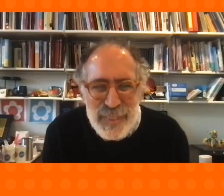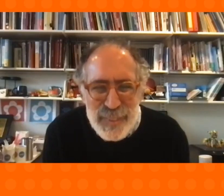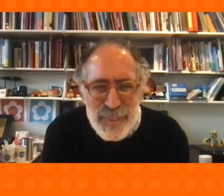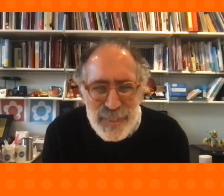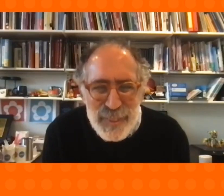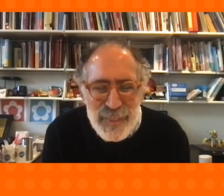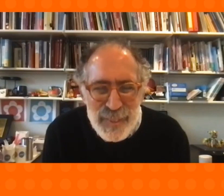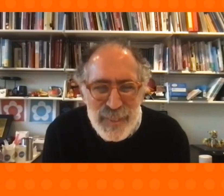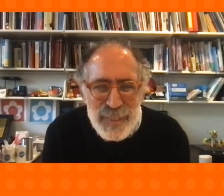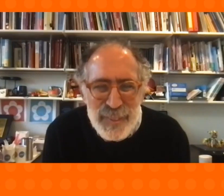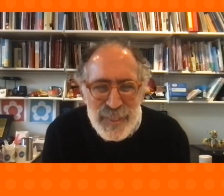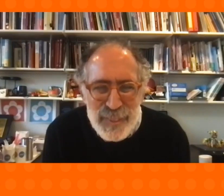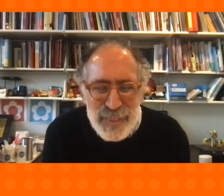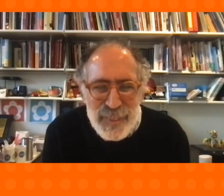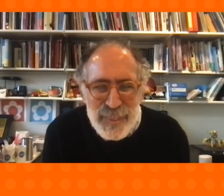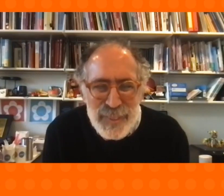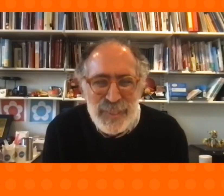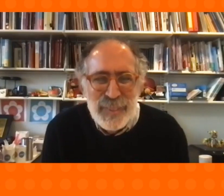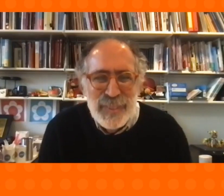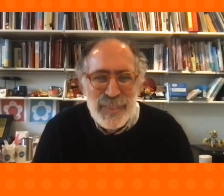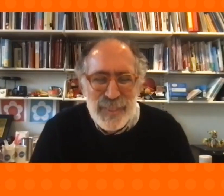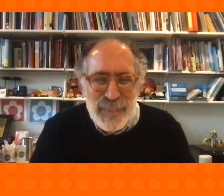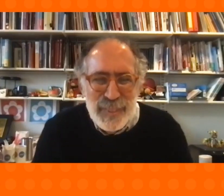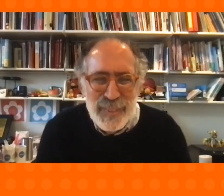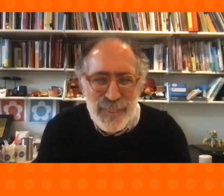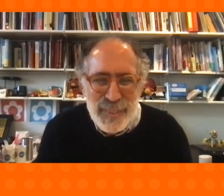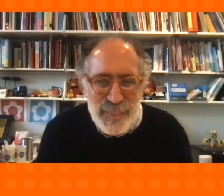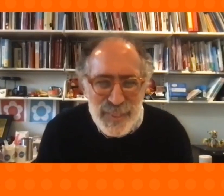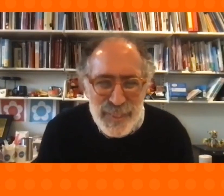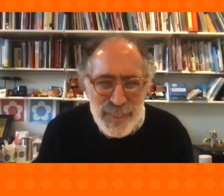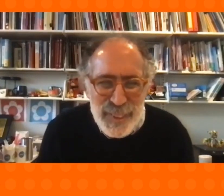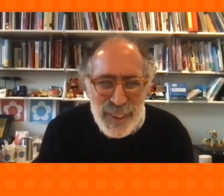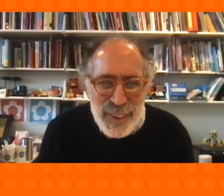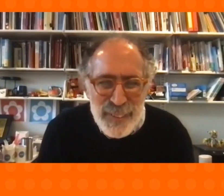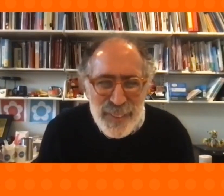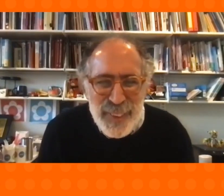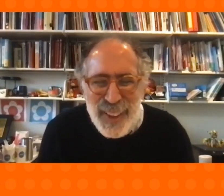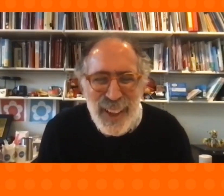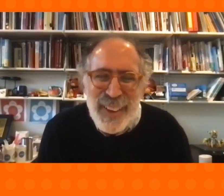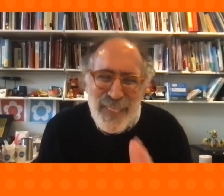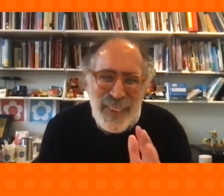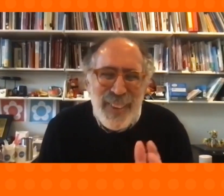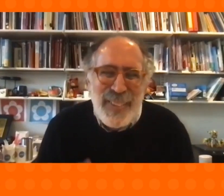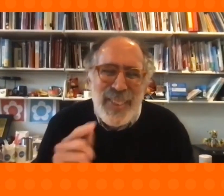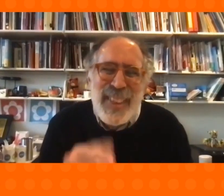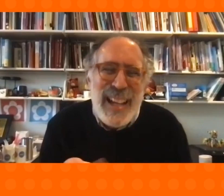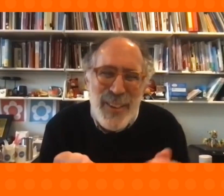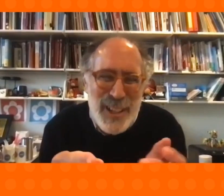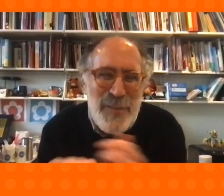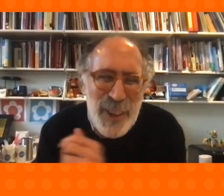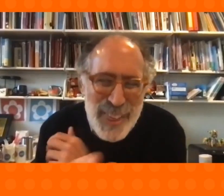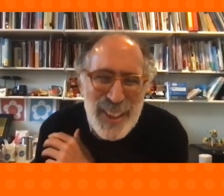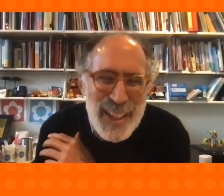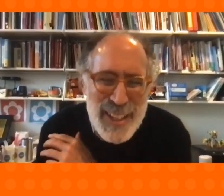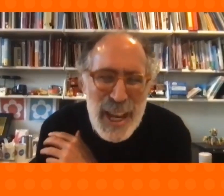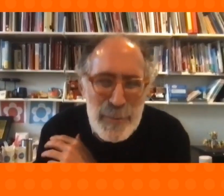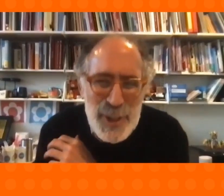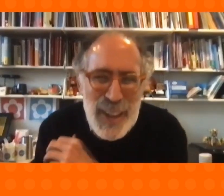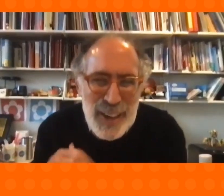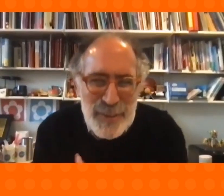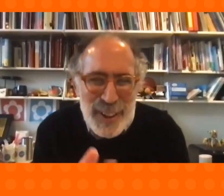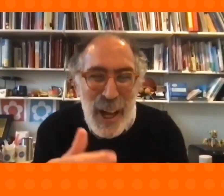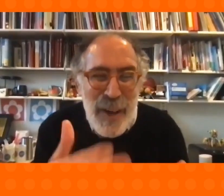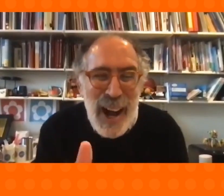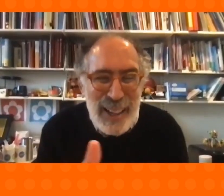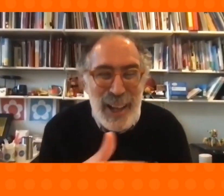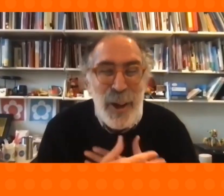means of community building for young people with shared experiences and interests from around the world. Yeah. Well, thanks so much. I really think the examples